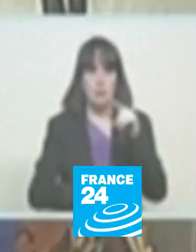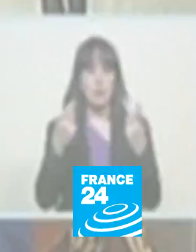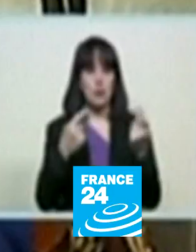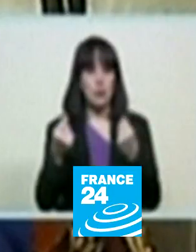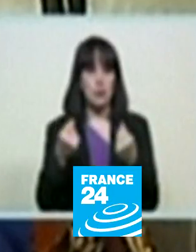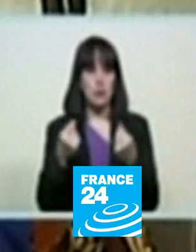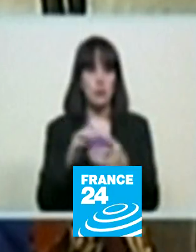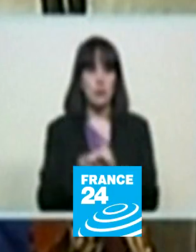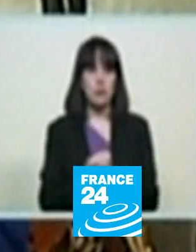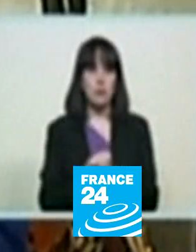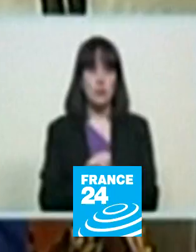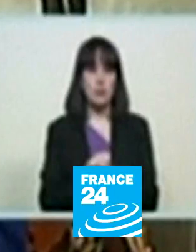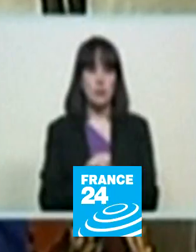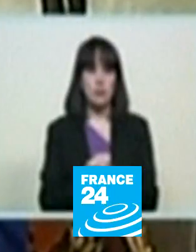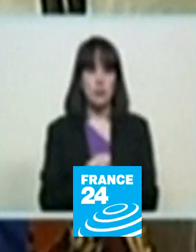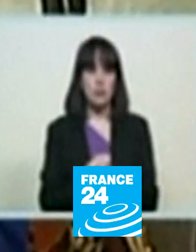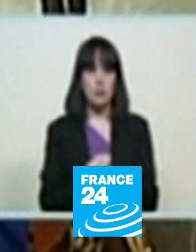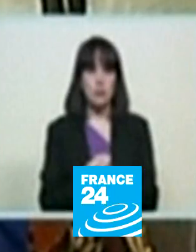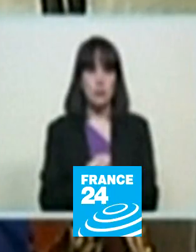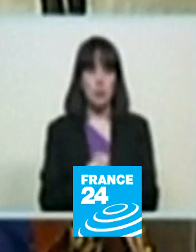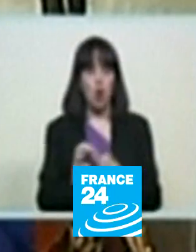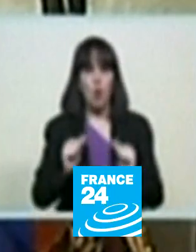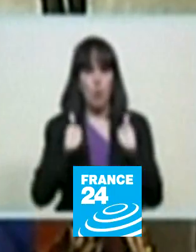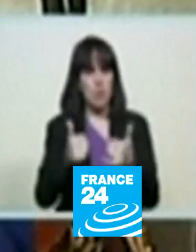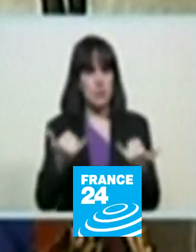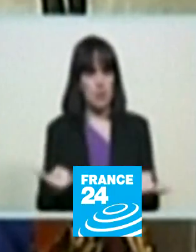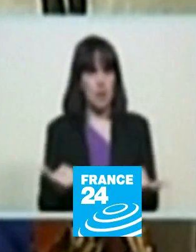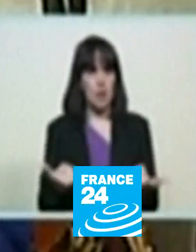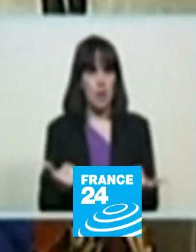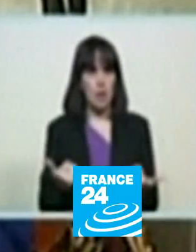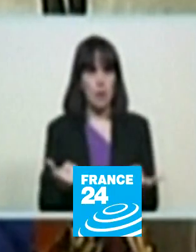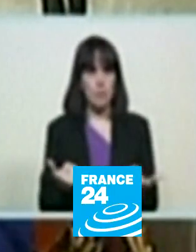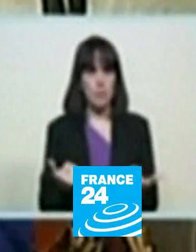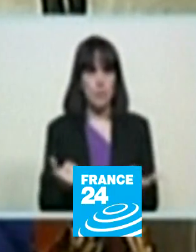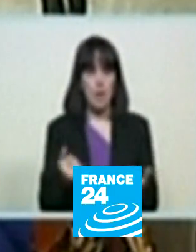currency. It will definitively take effect on August 20th.